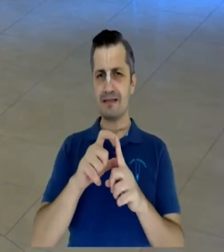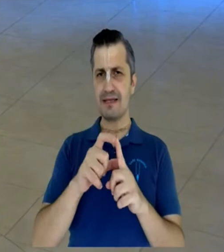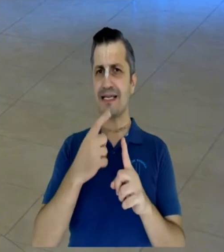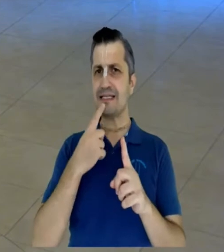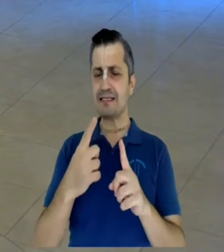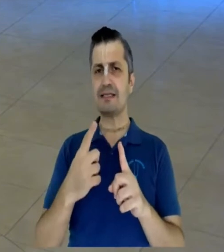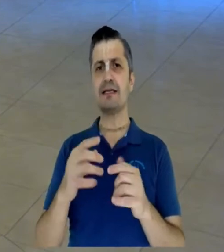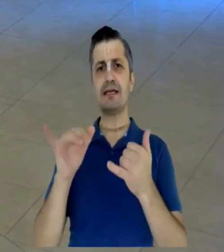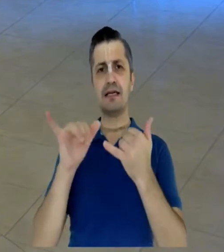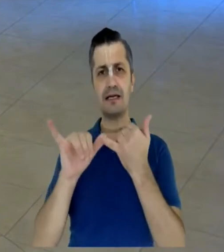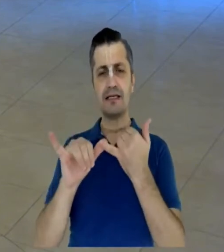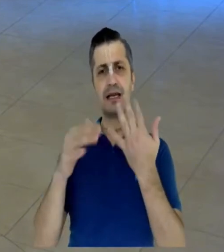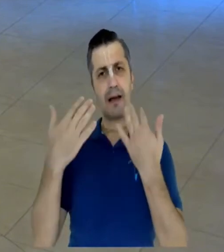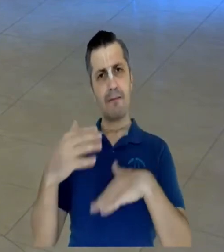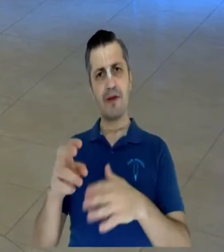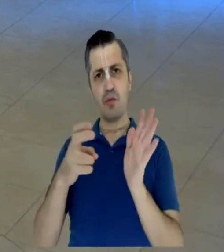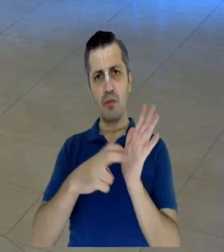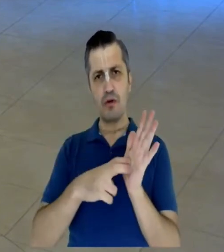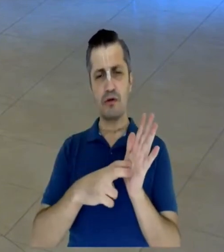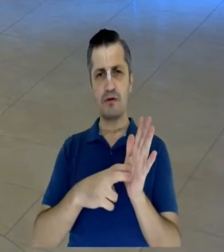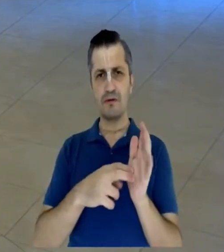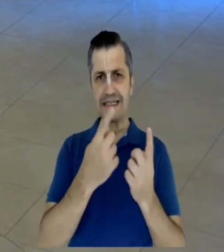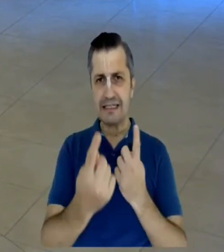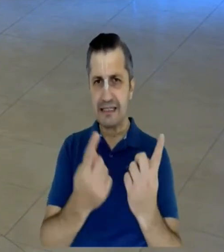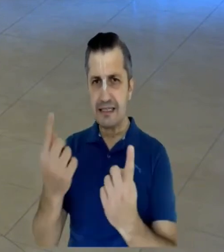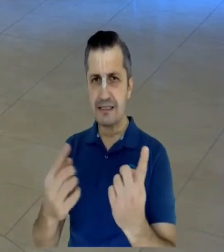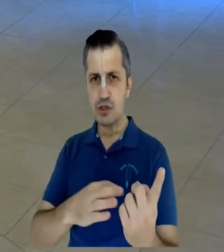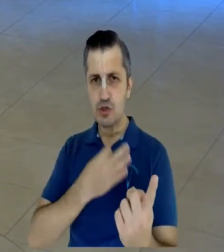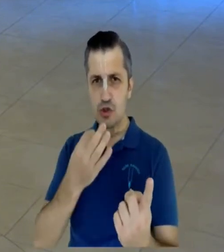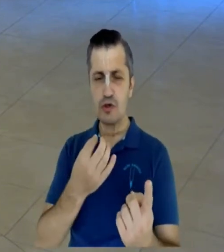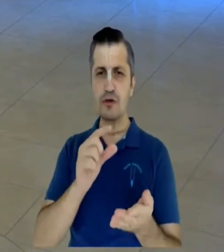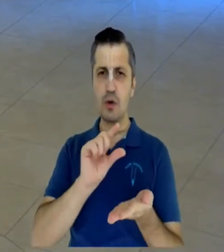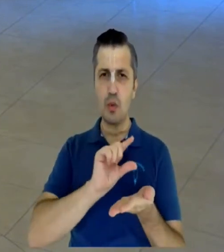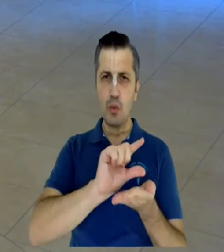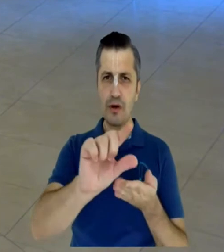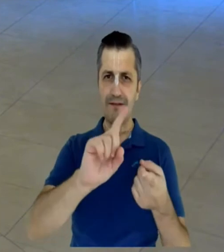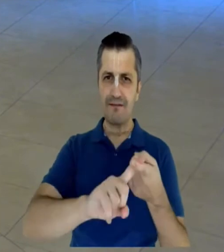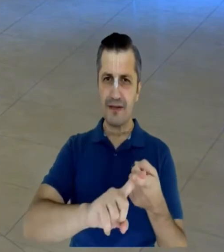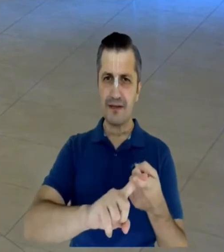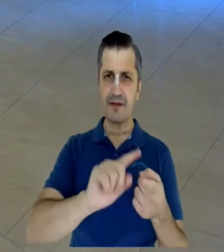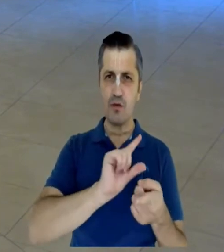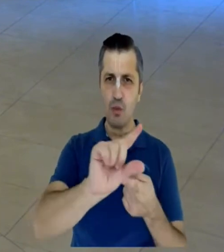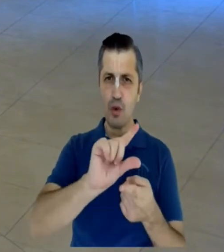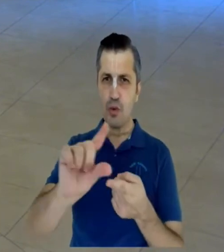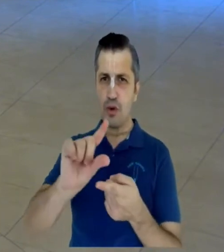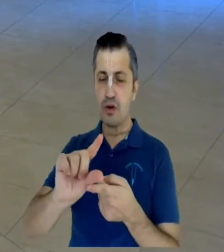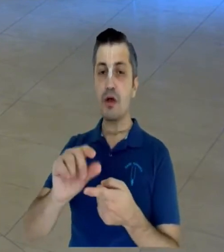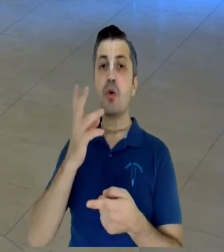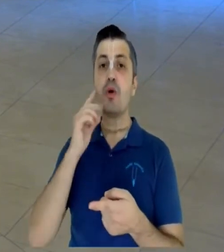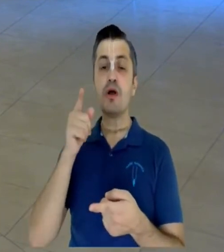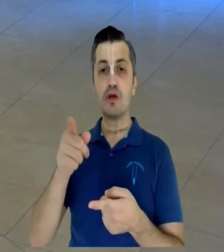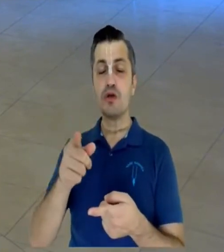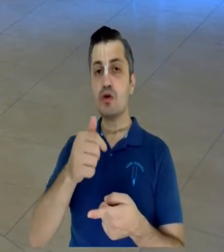everything belongs to the Supreme Lord. It's all His energy. So therefore everything is sacred. And this